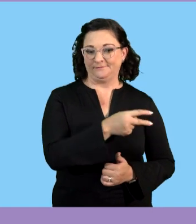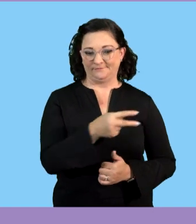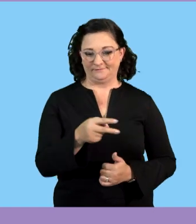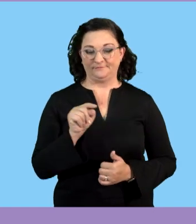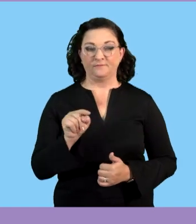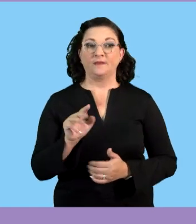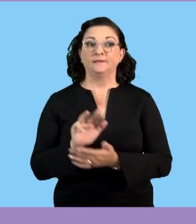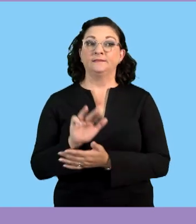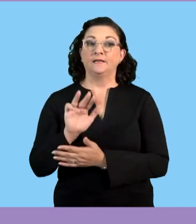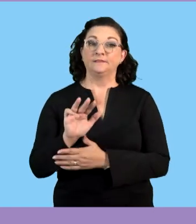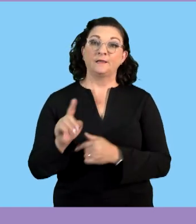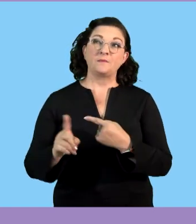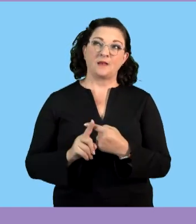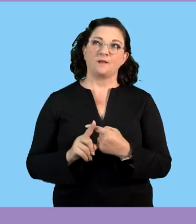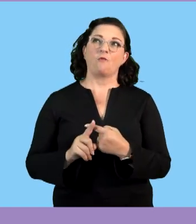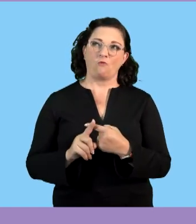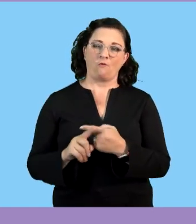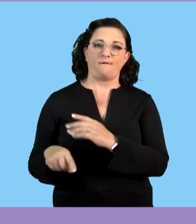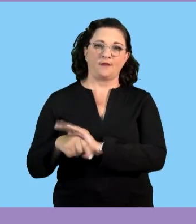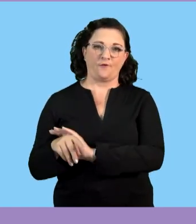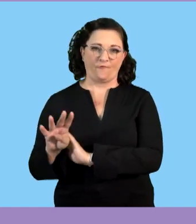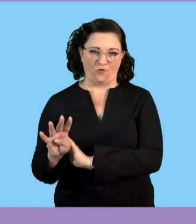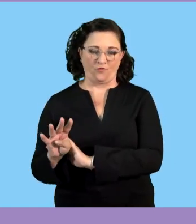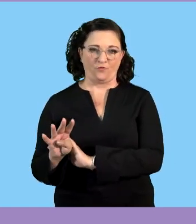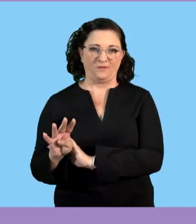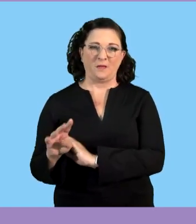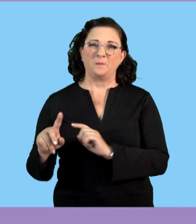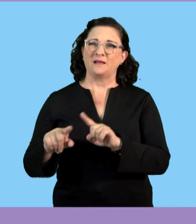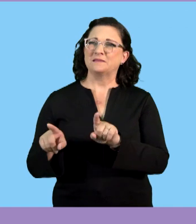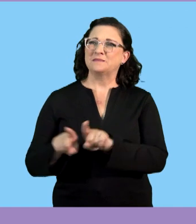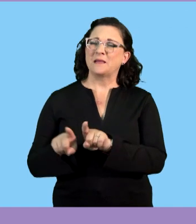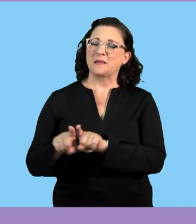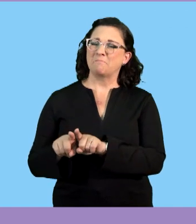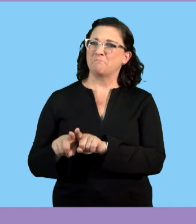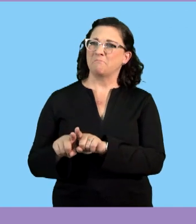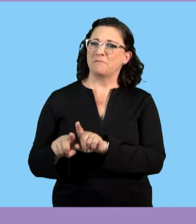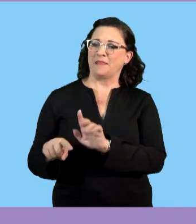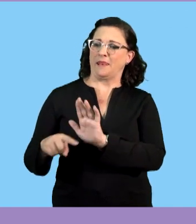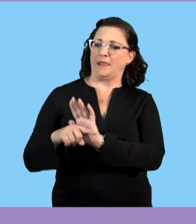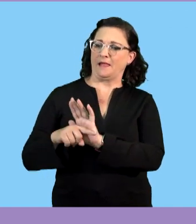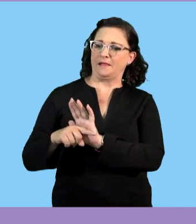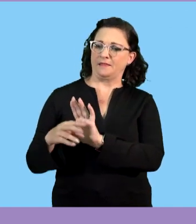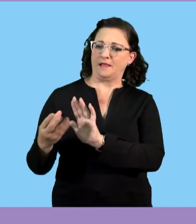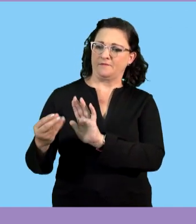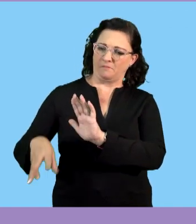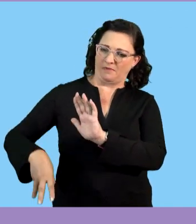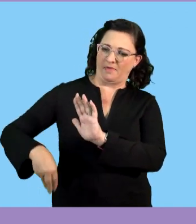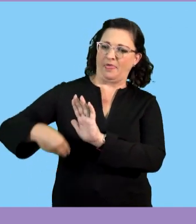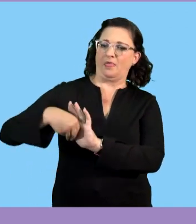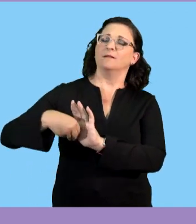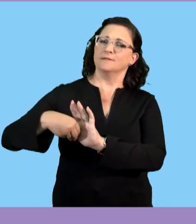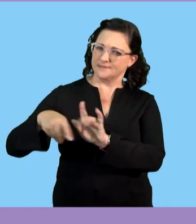the other side I have 19 plus a negative 4. Now remember, adding a negative number is the same as subtracting the